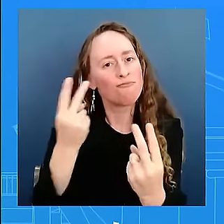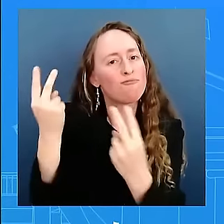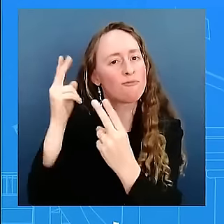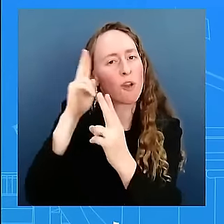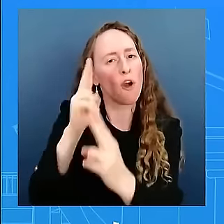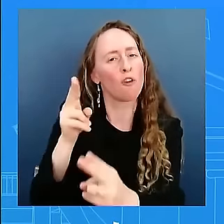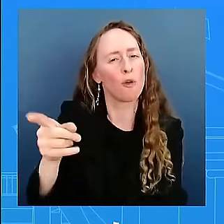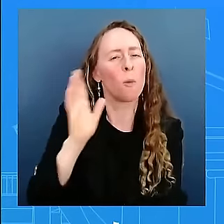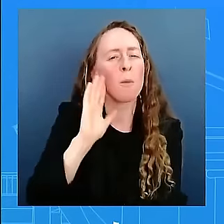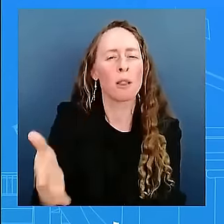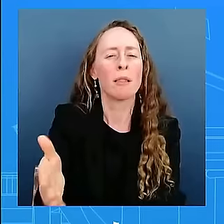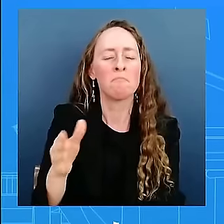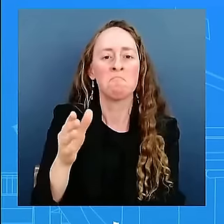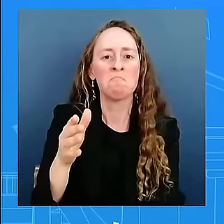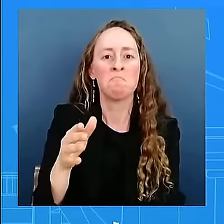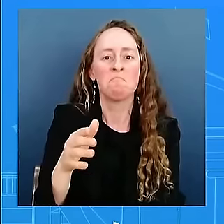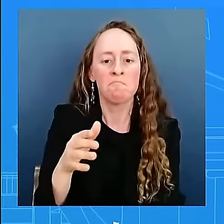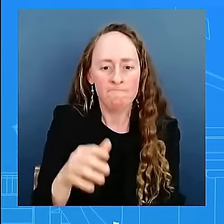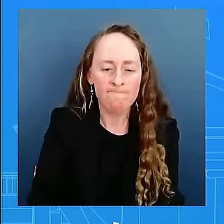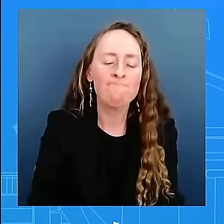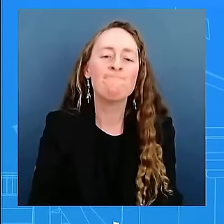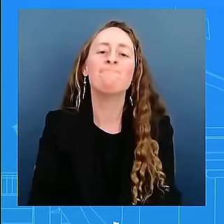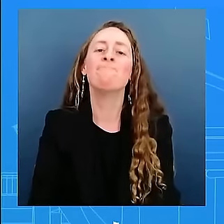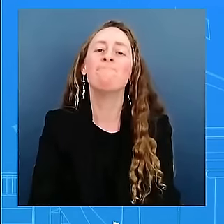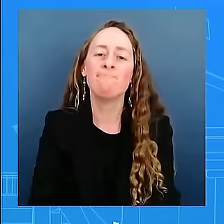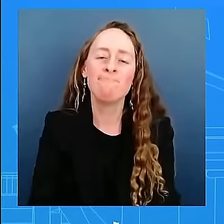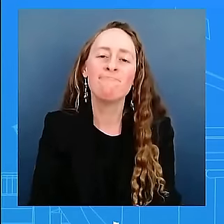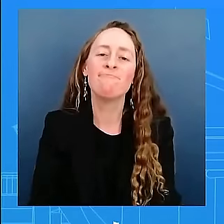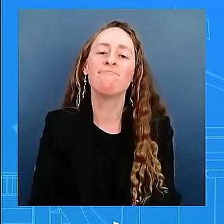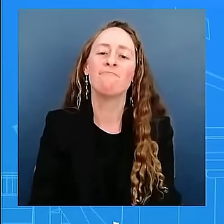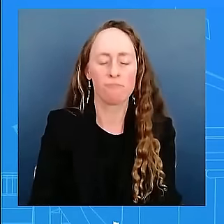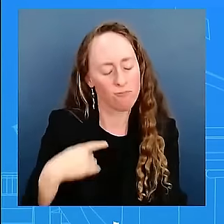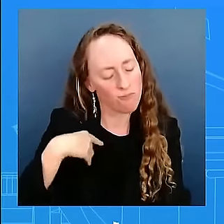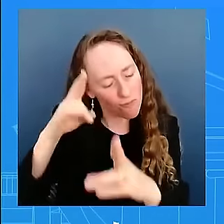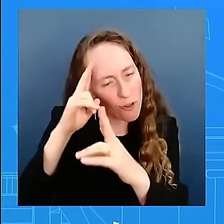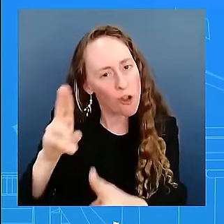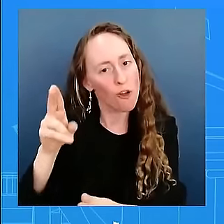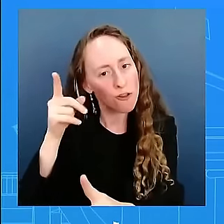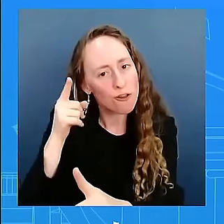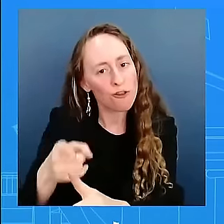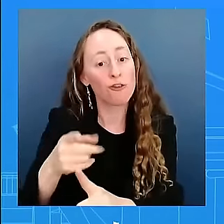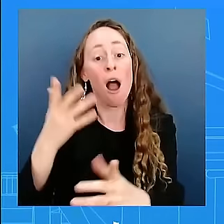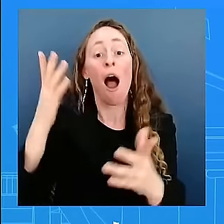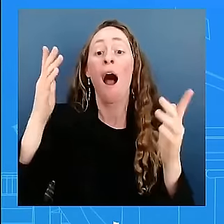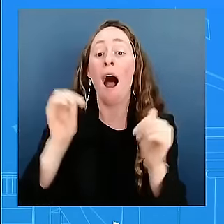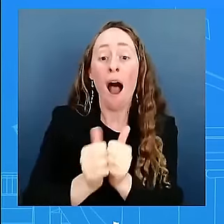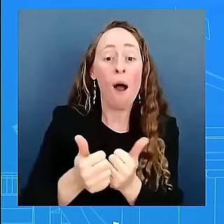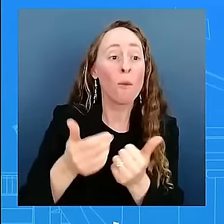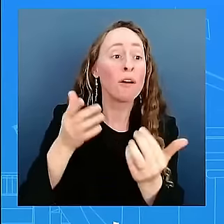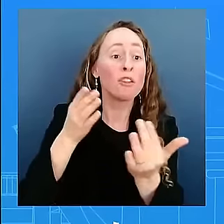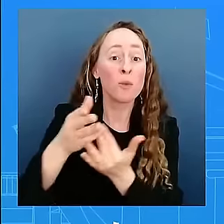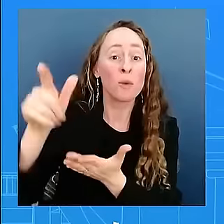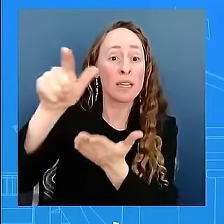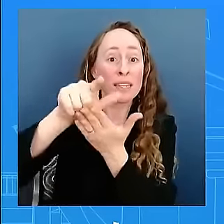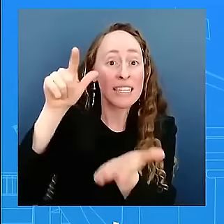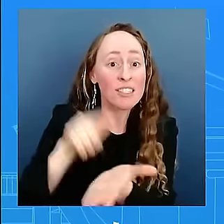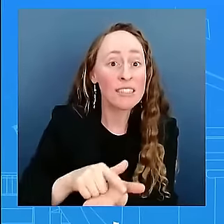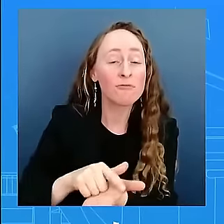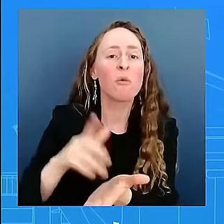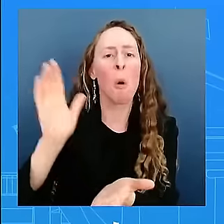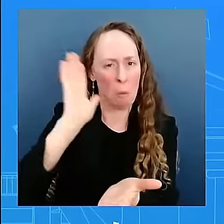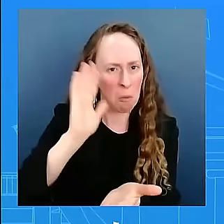not just through legislative action, but obviously honor the work that she has been able to do and what she has meant to so